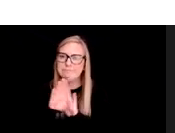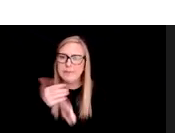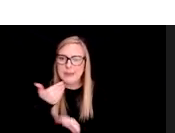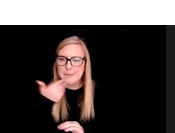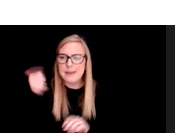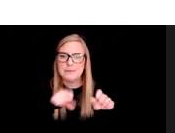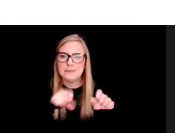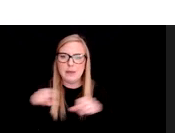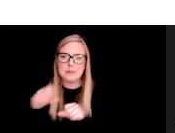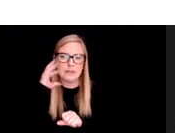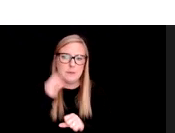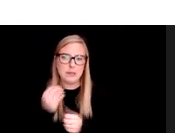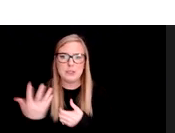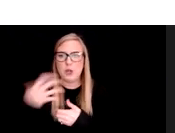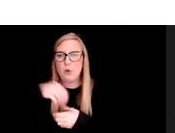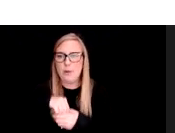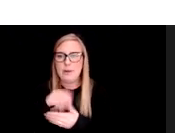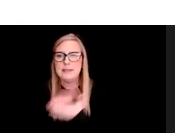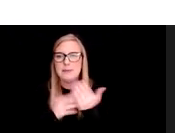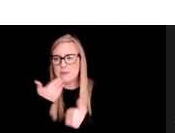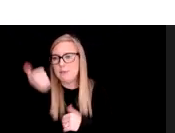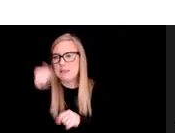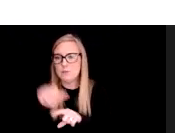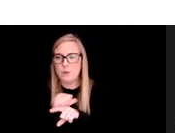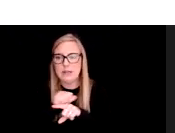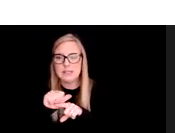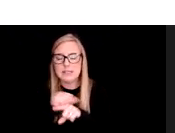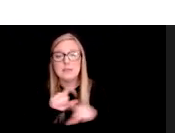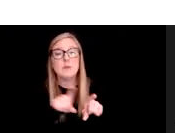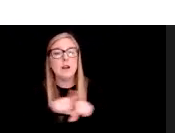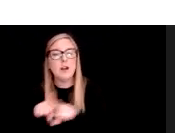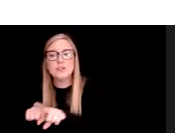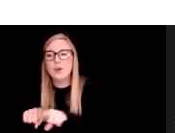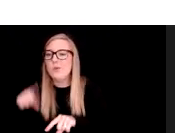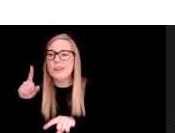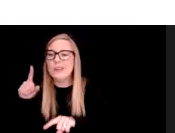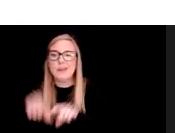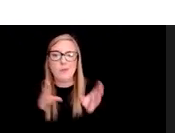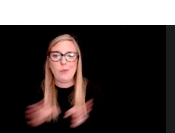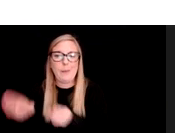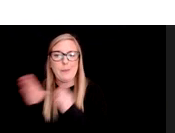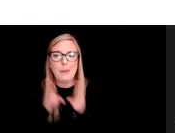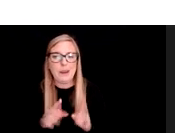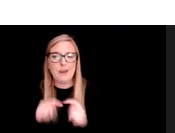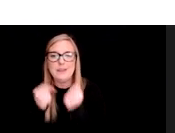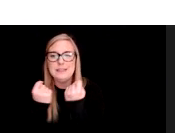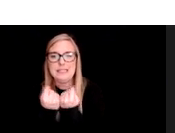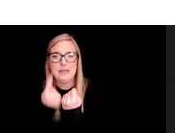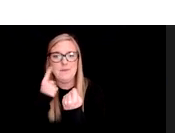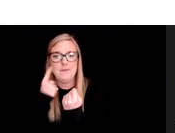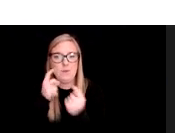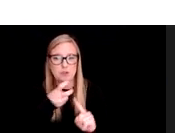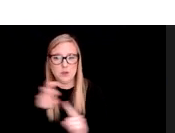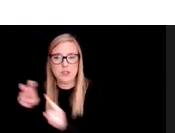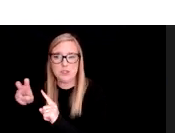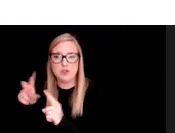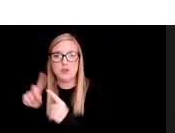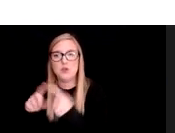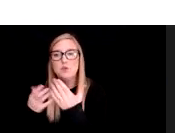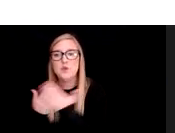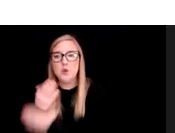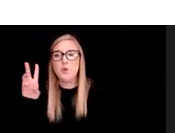and incorporate some of those best practices, but also to prepare our teams for the transition to new WCAG versions